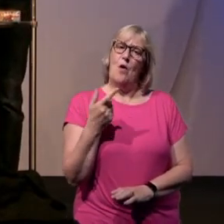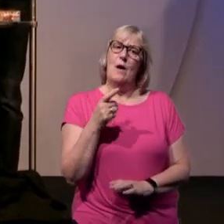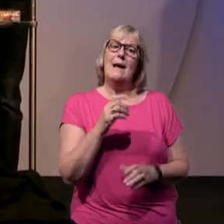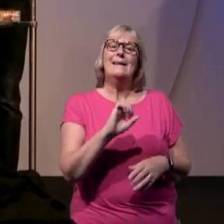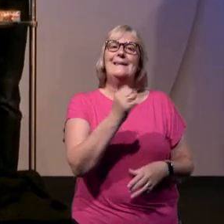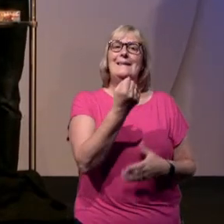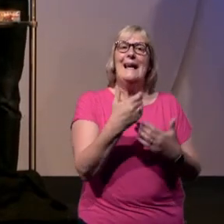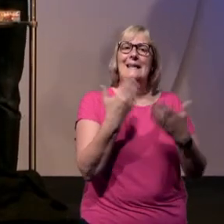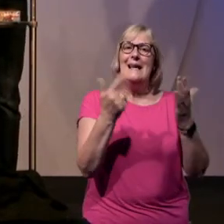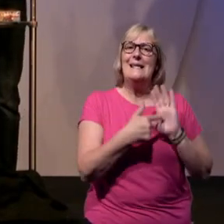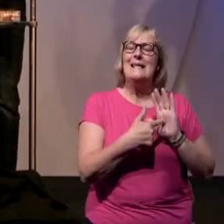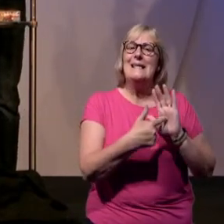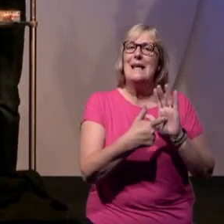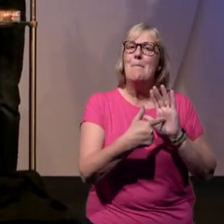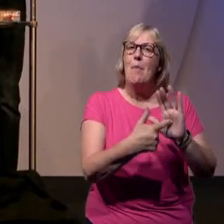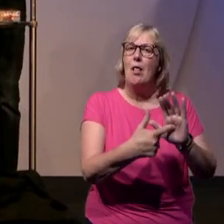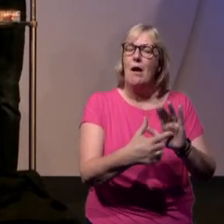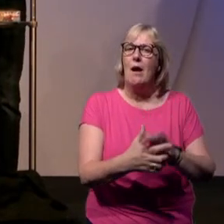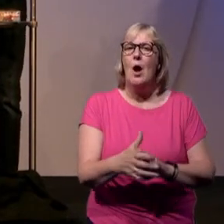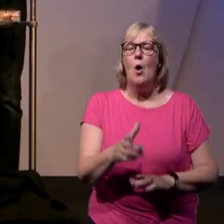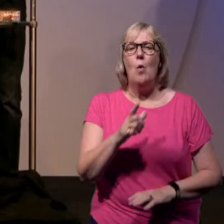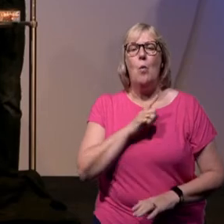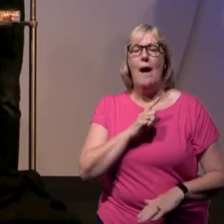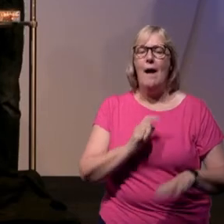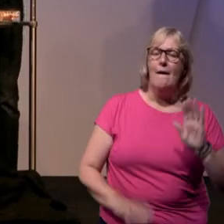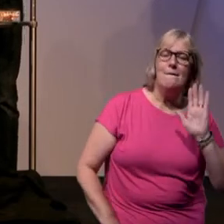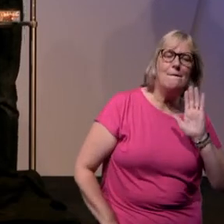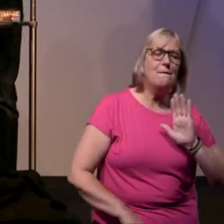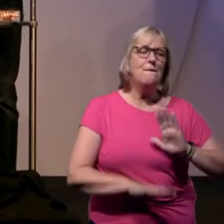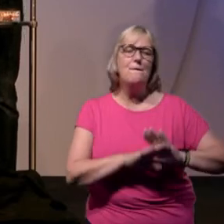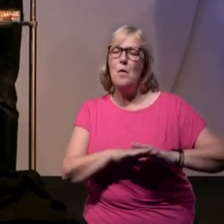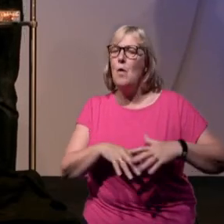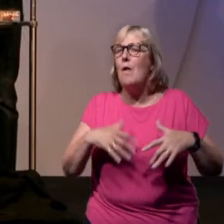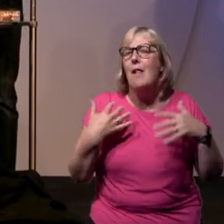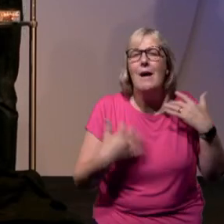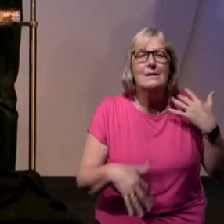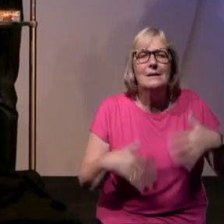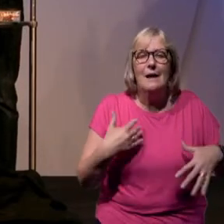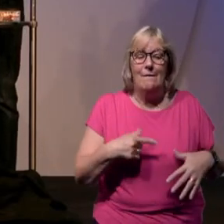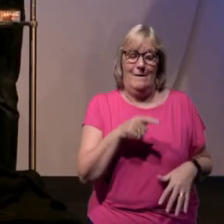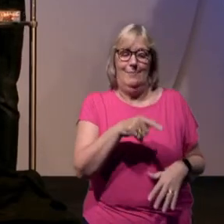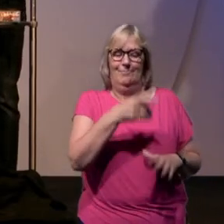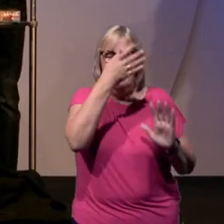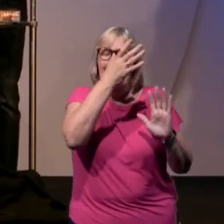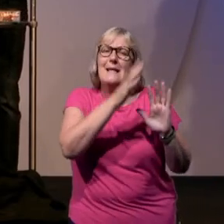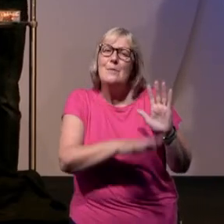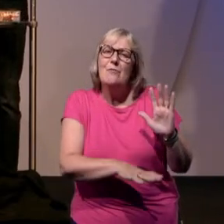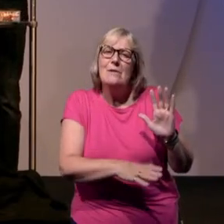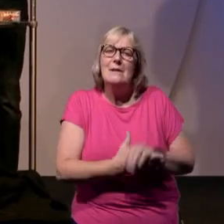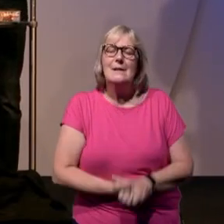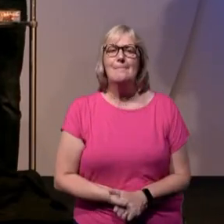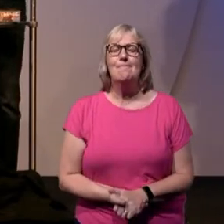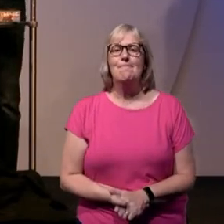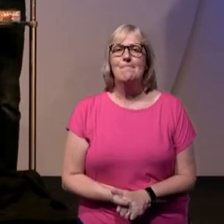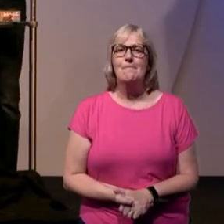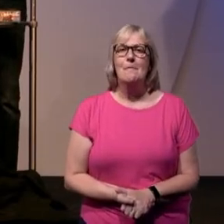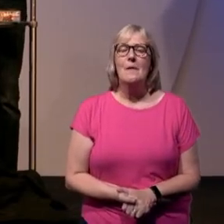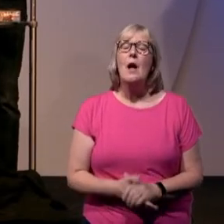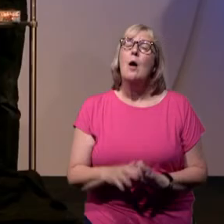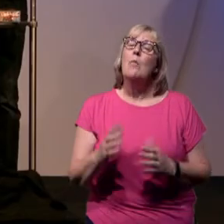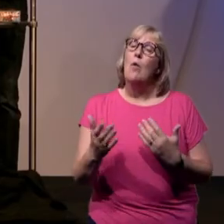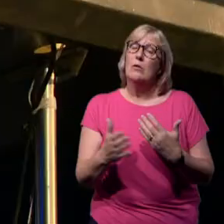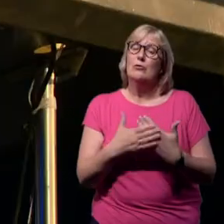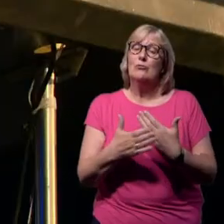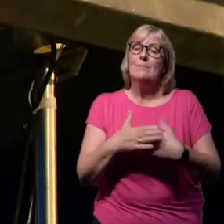symbolic. Symbolic for the fullness of the suffering that they would experience, but also that it was